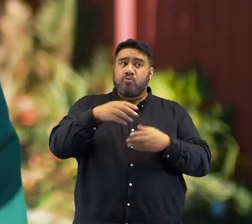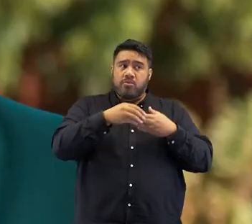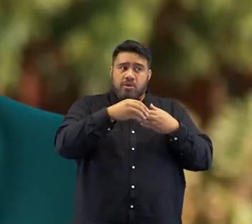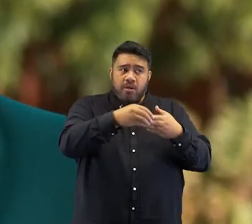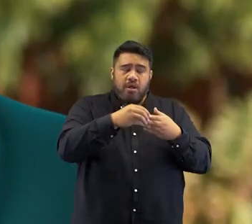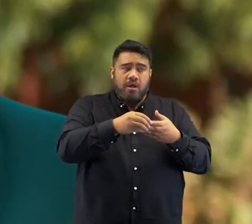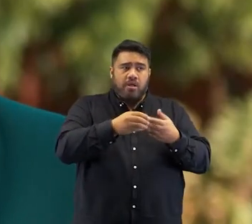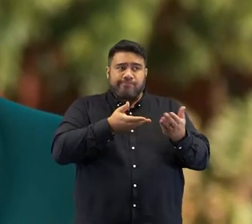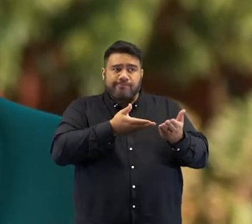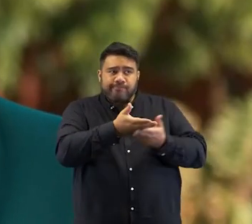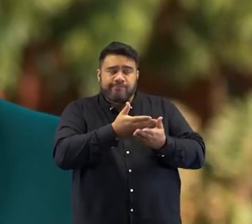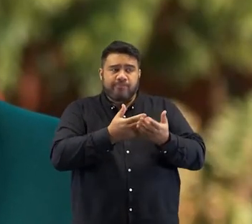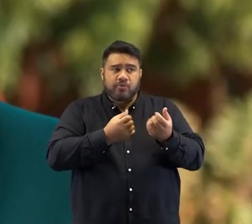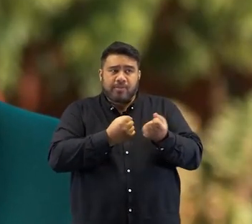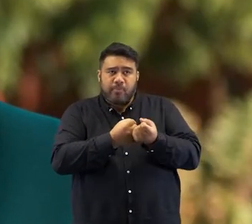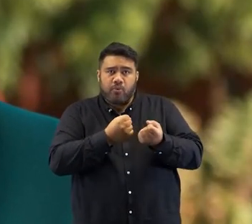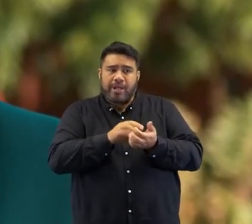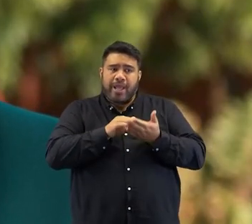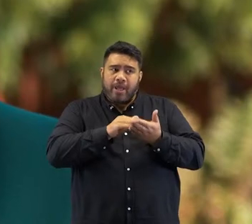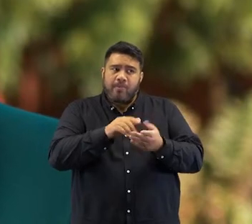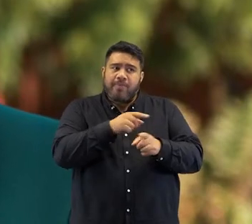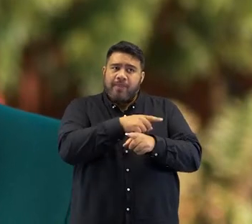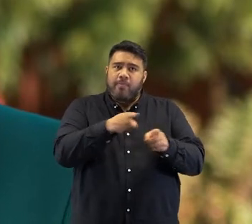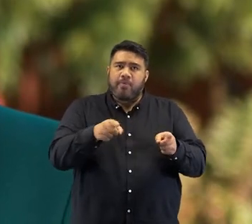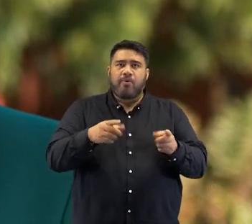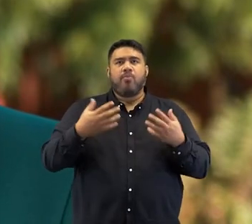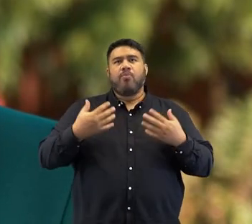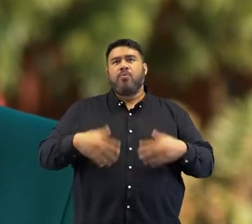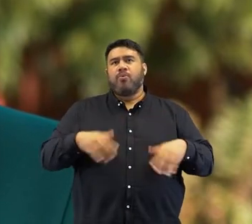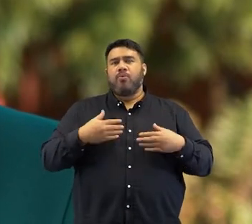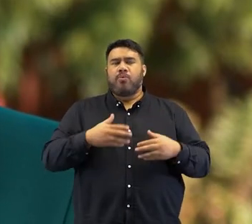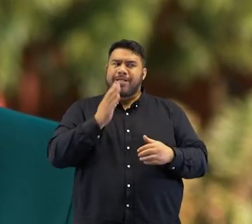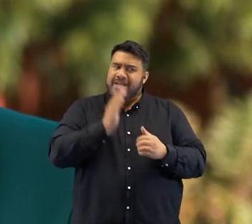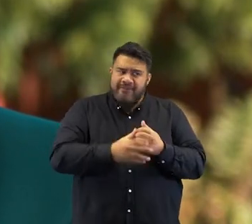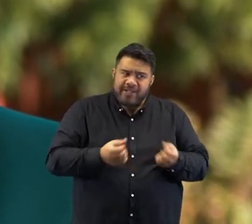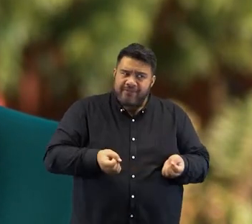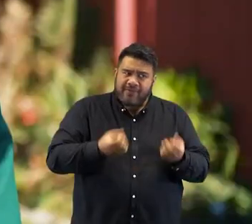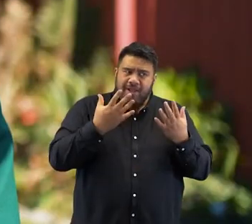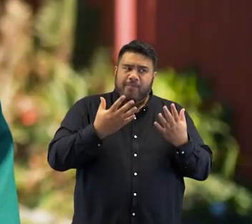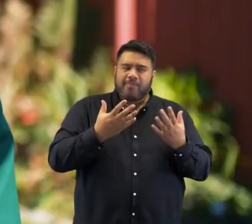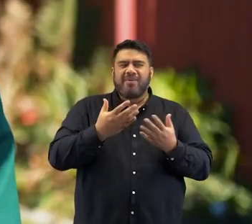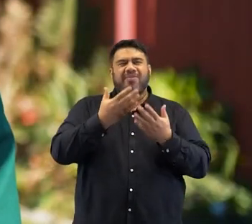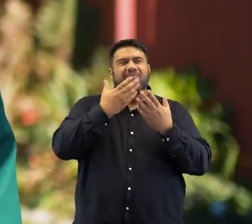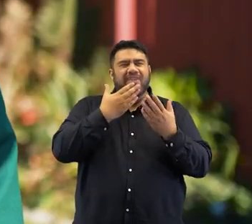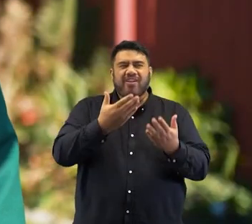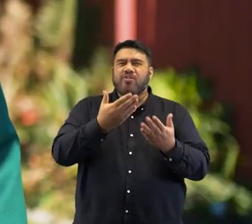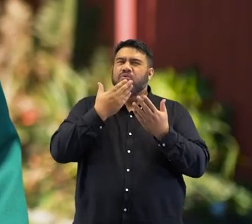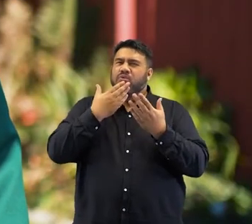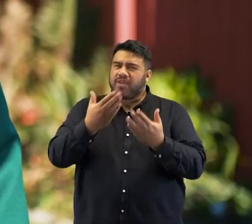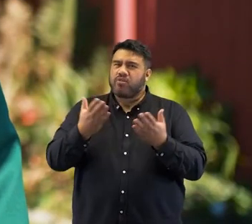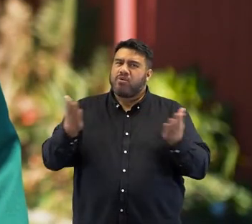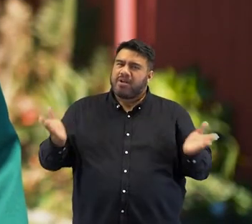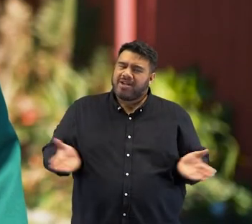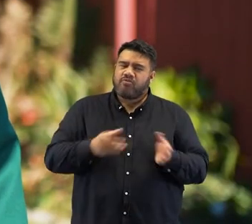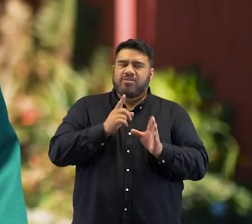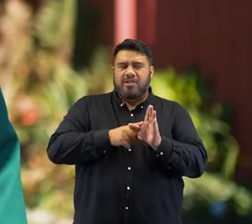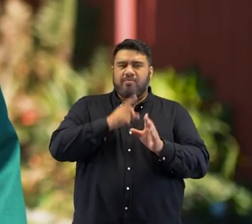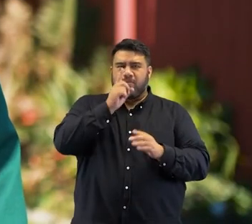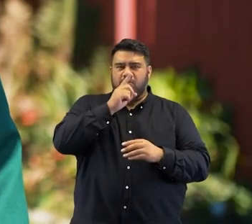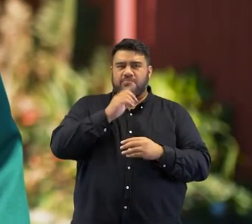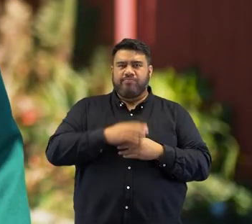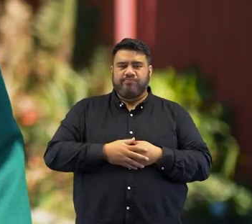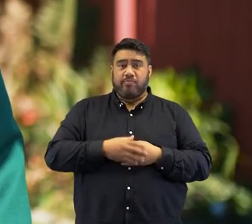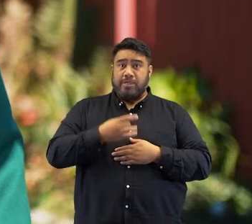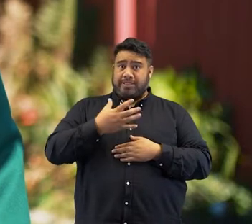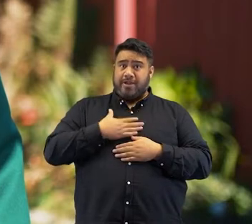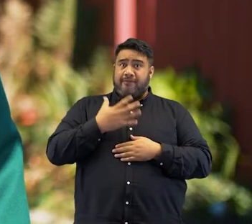ideas, who offer guidance and support, but allow us to find the answers ourselves, who encourage us to persevere. I have